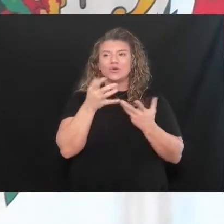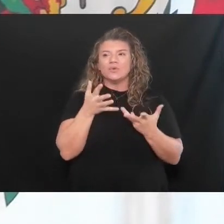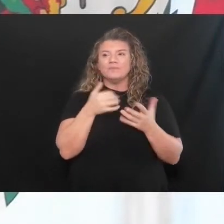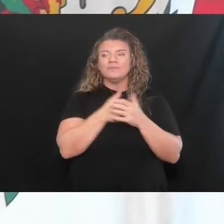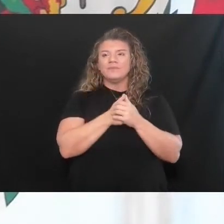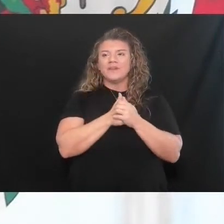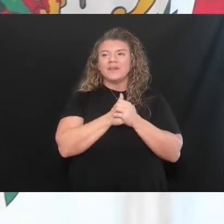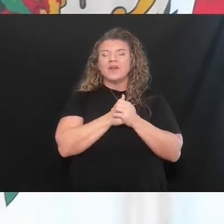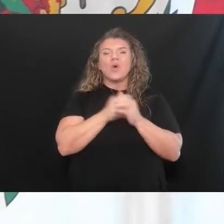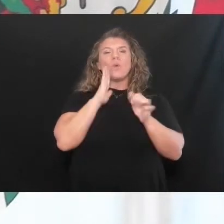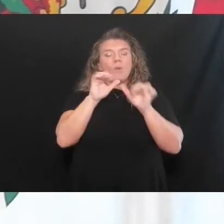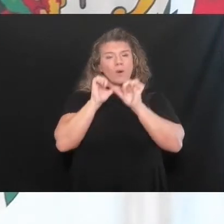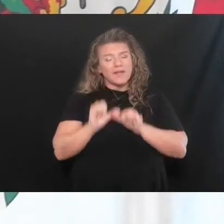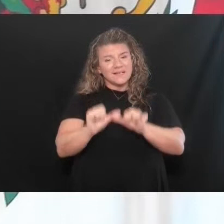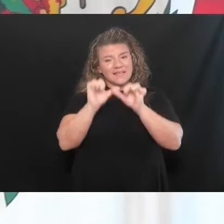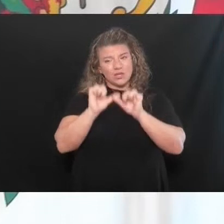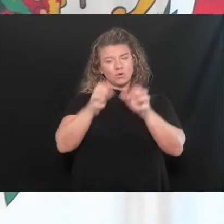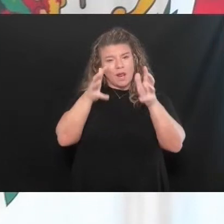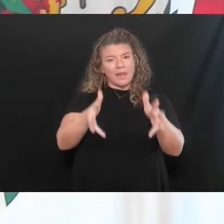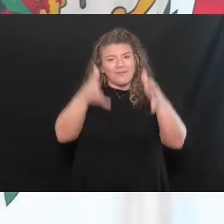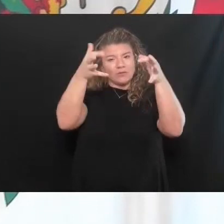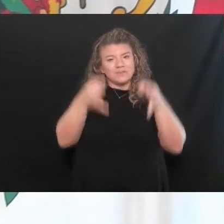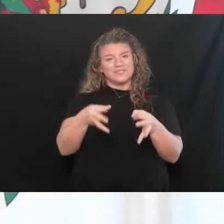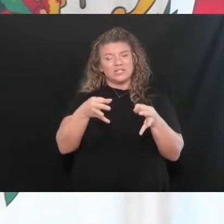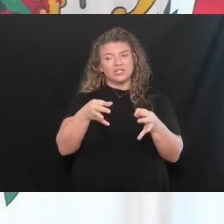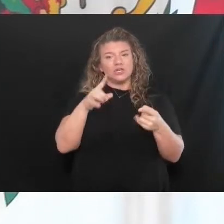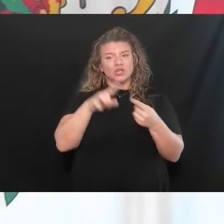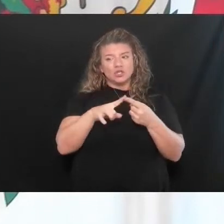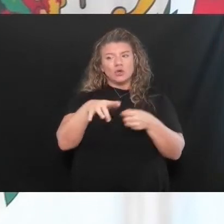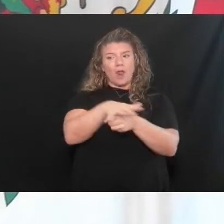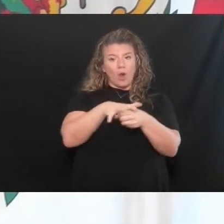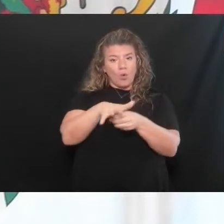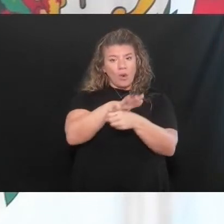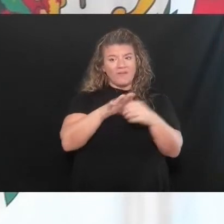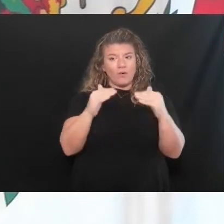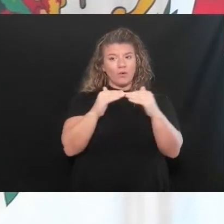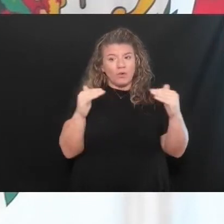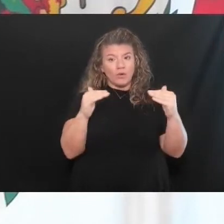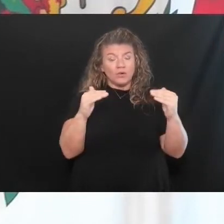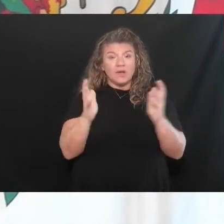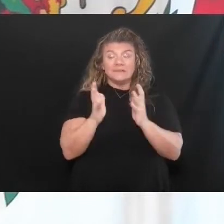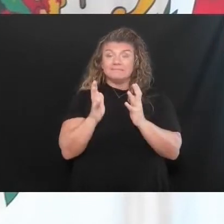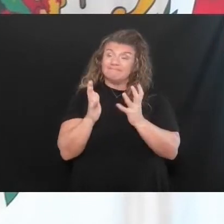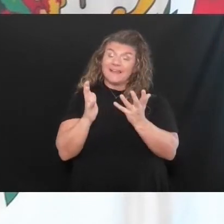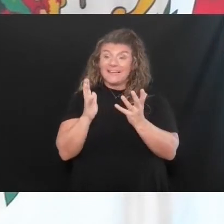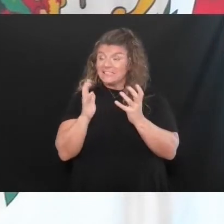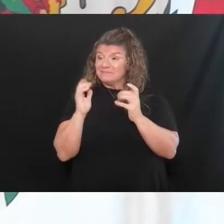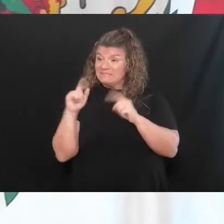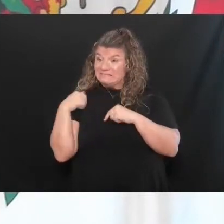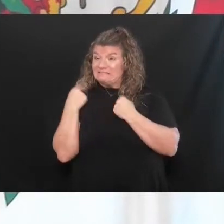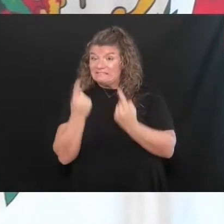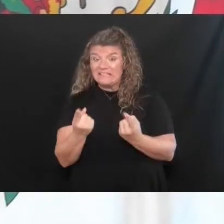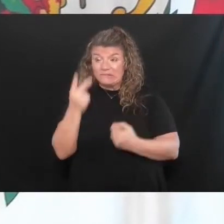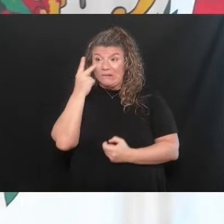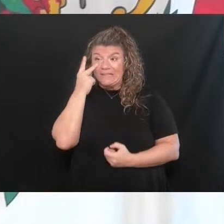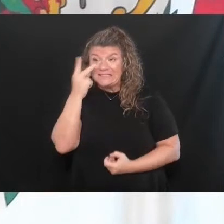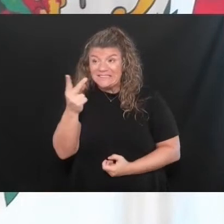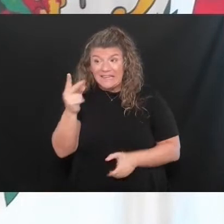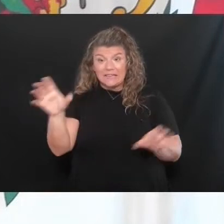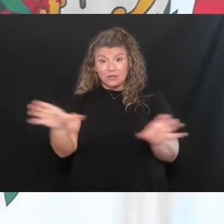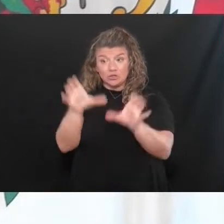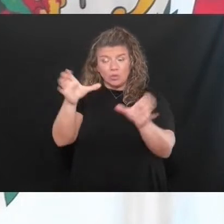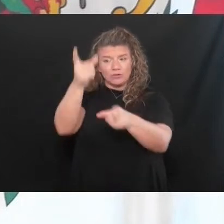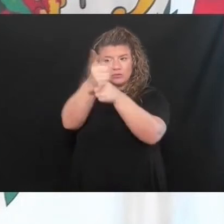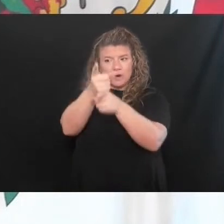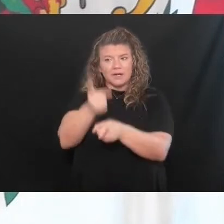we'll continue to leave those decisions to a local level as long as we can see fit that they're doing